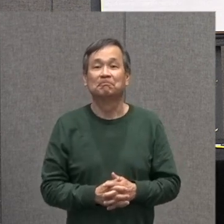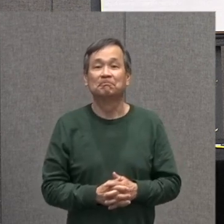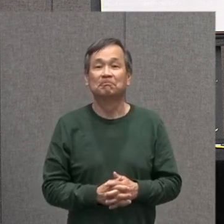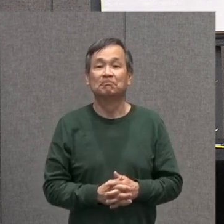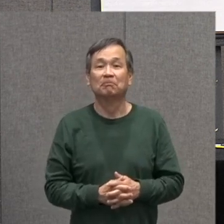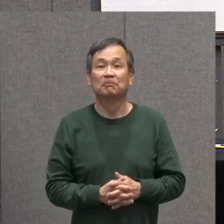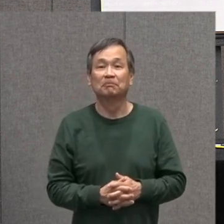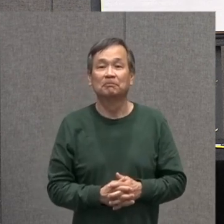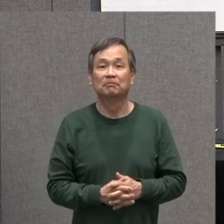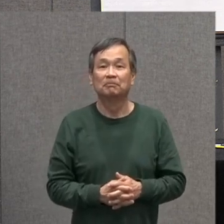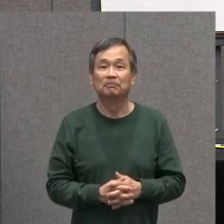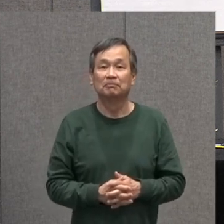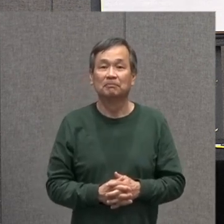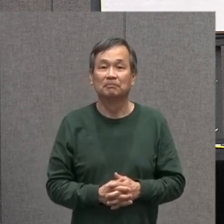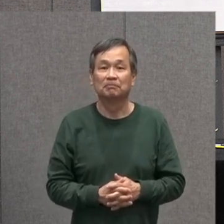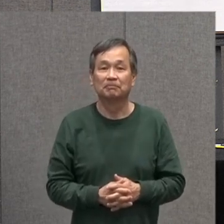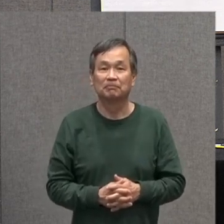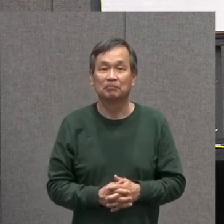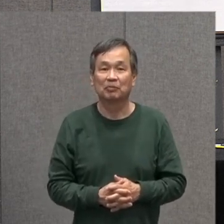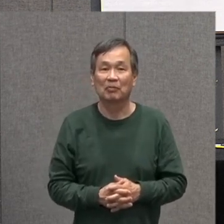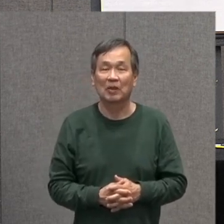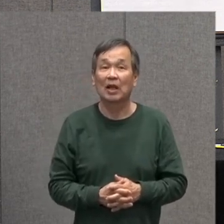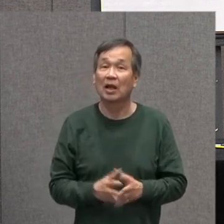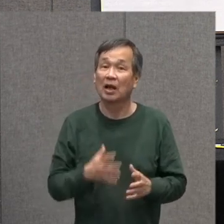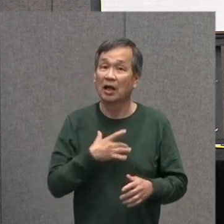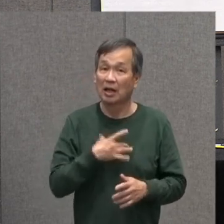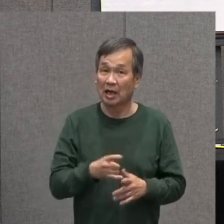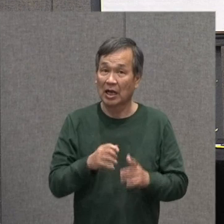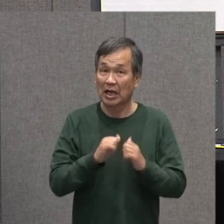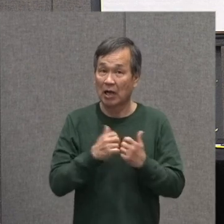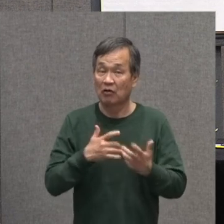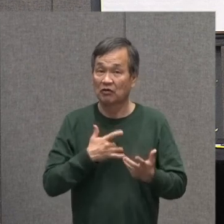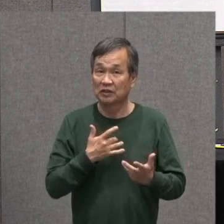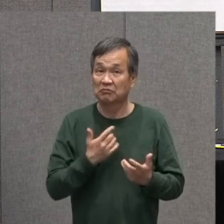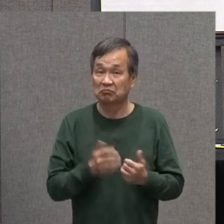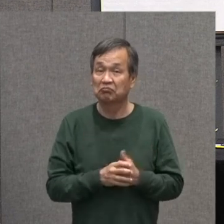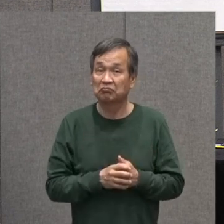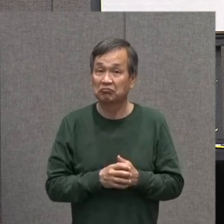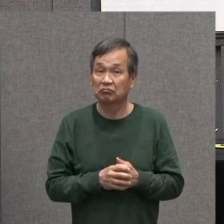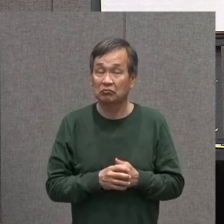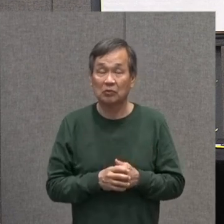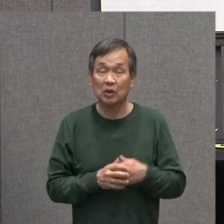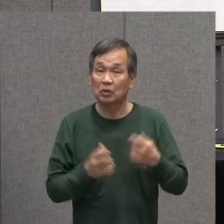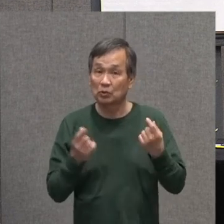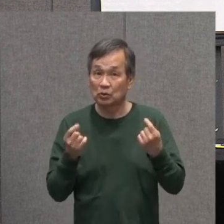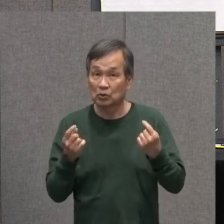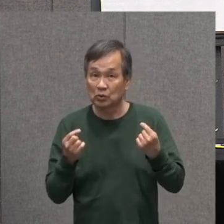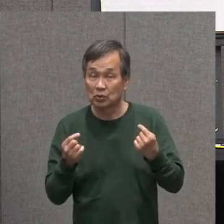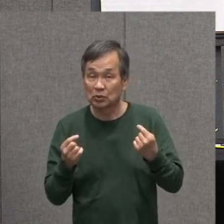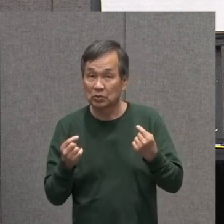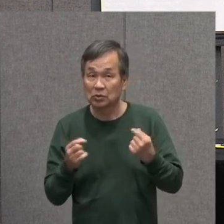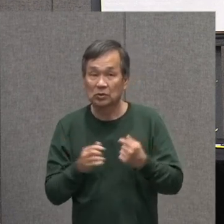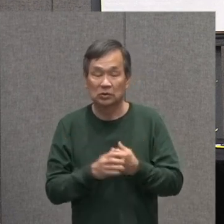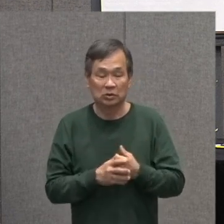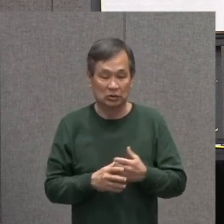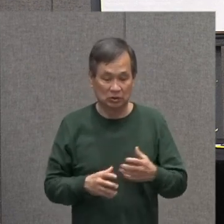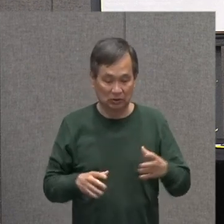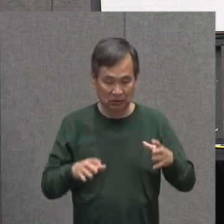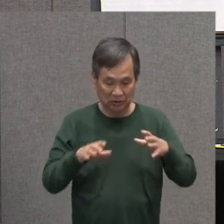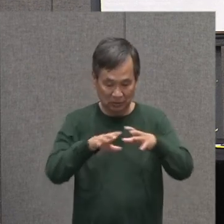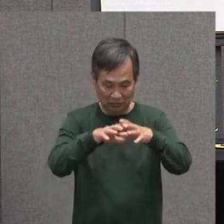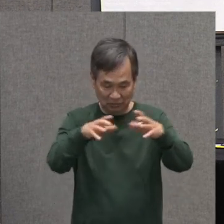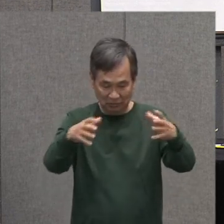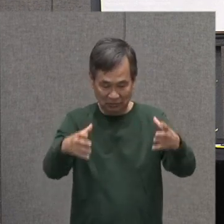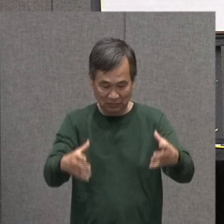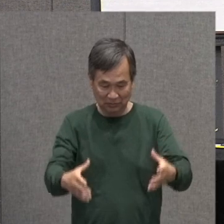I like the way the texture feels. Yep. So what he would then do is he would cover his, whatever his armature looked like,